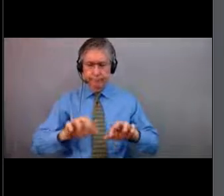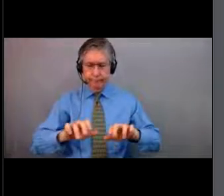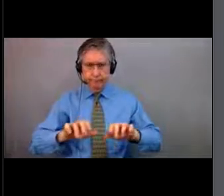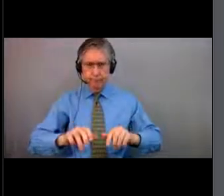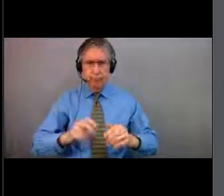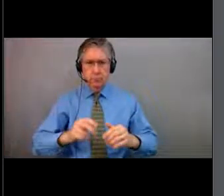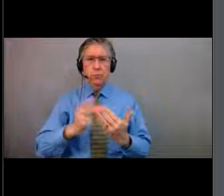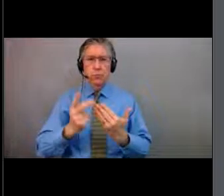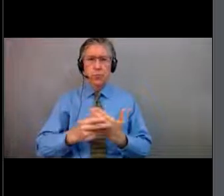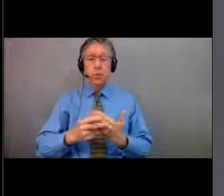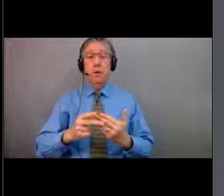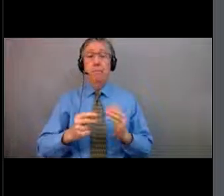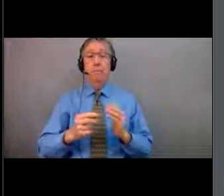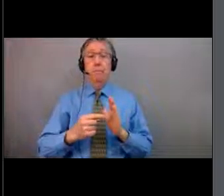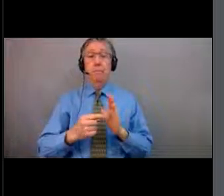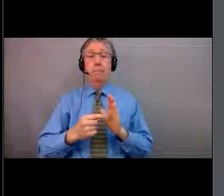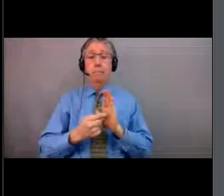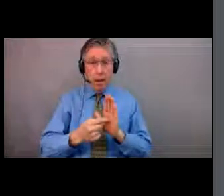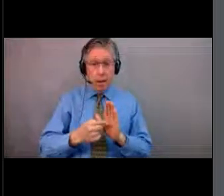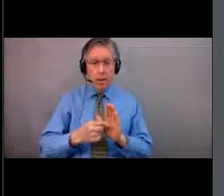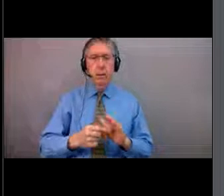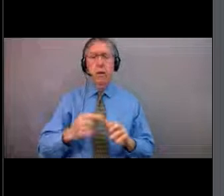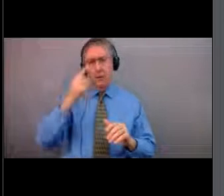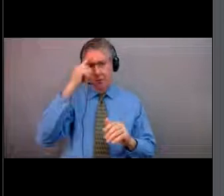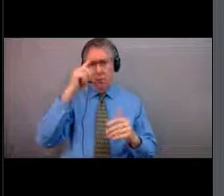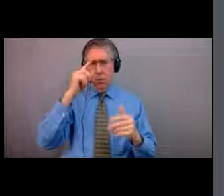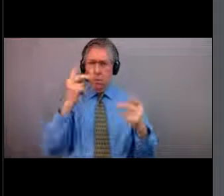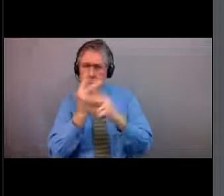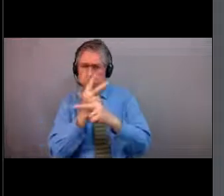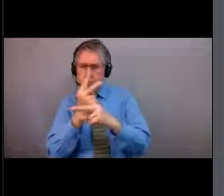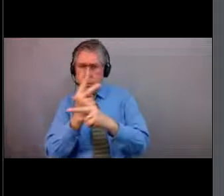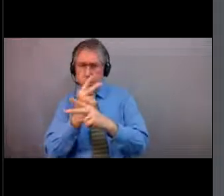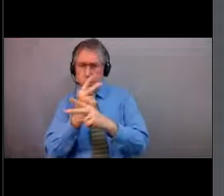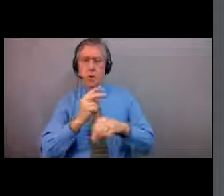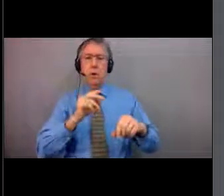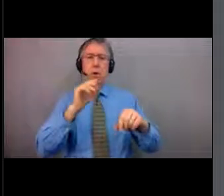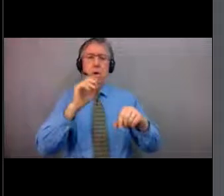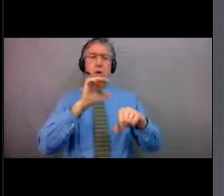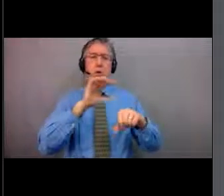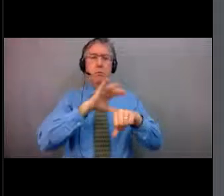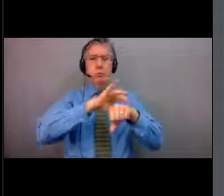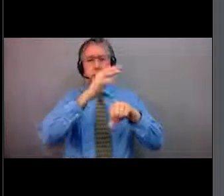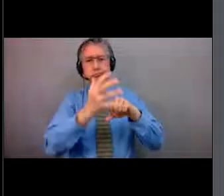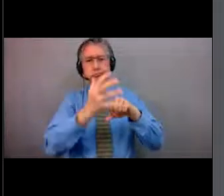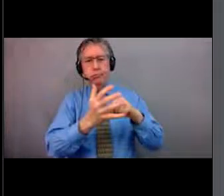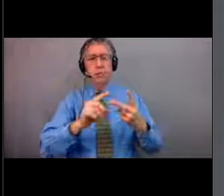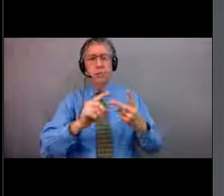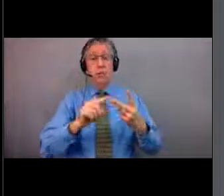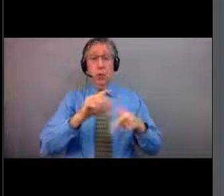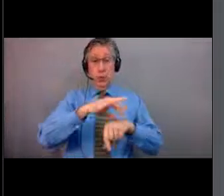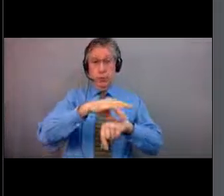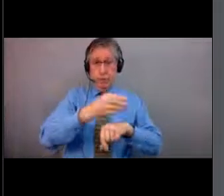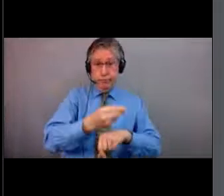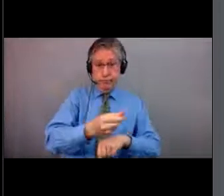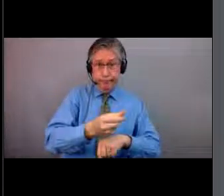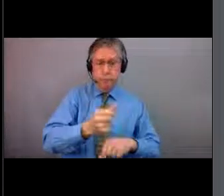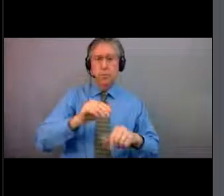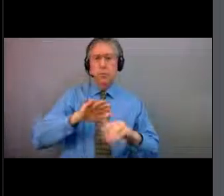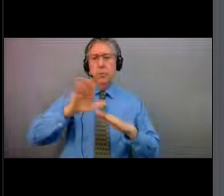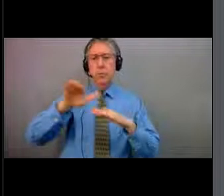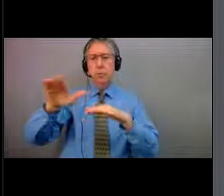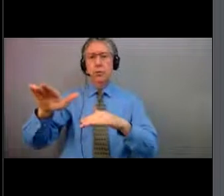would occur in the atmosphere and ocean and land biosphere as a function of release in